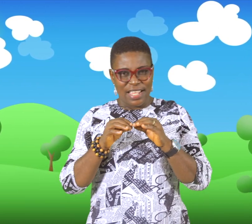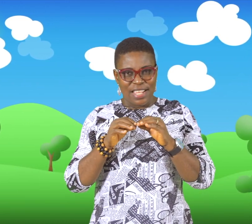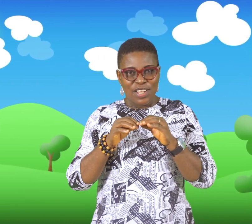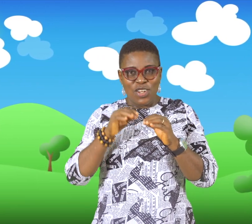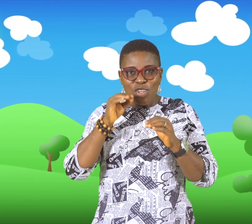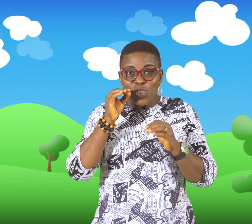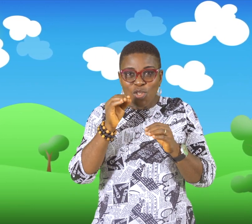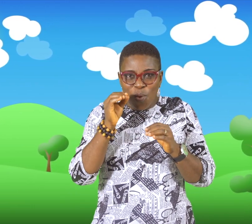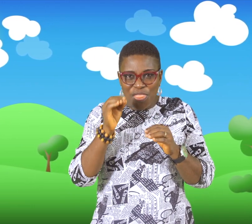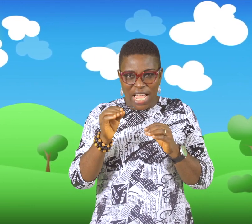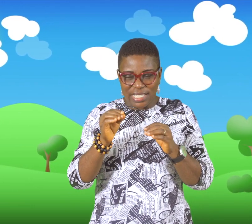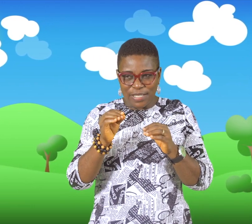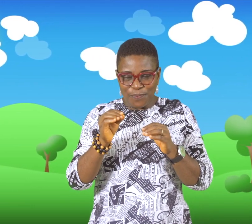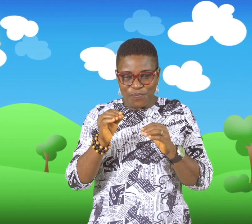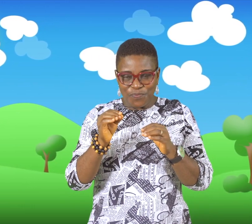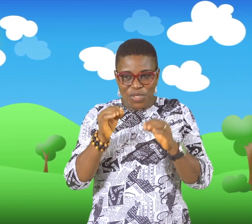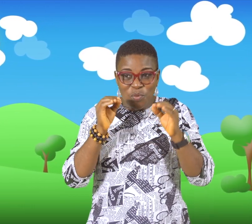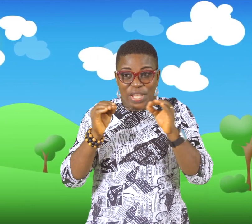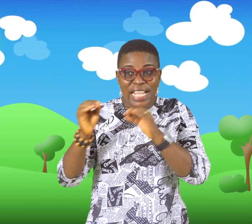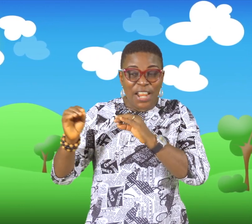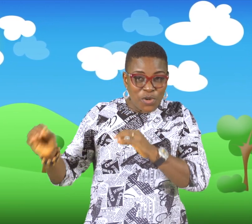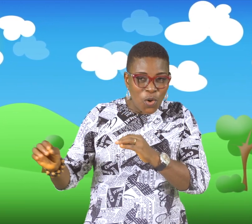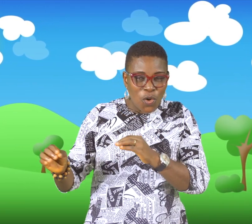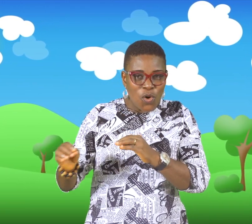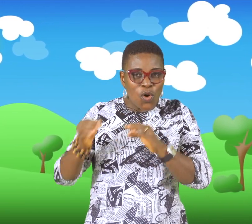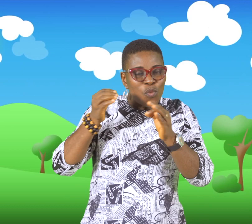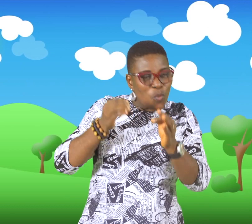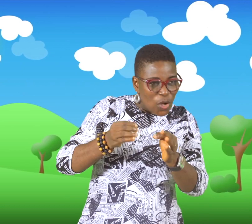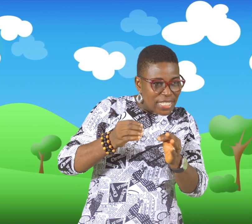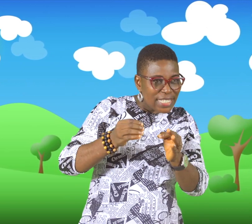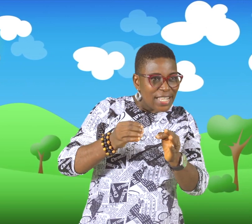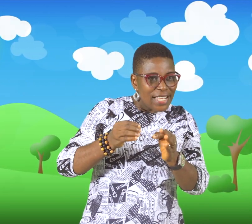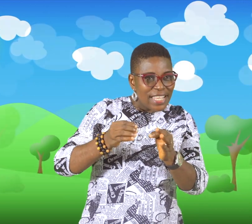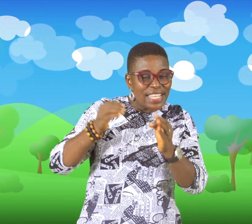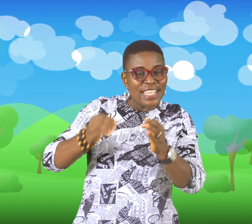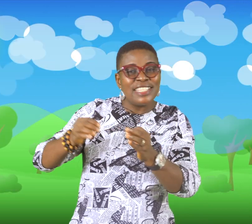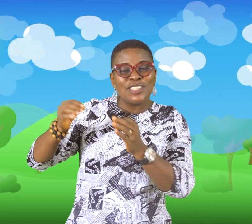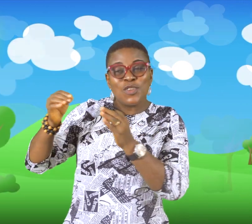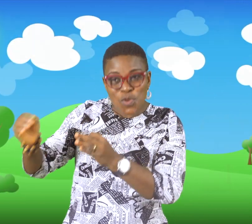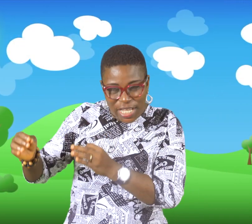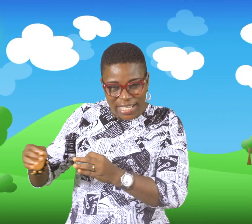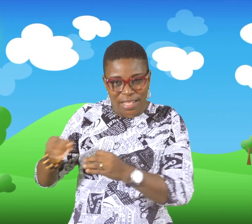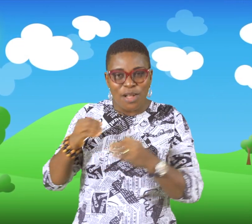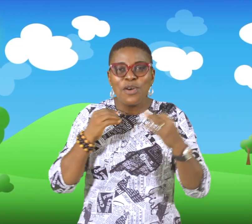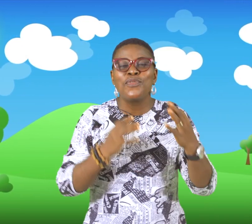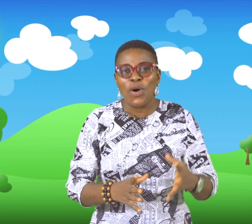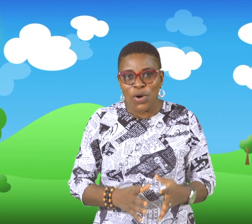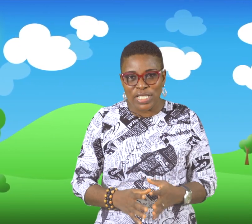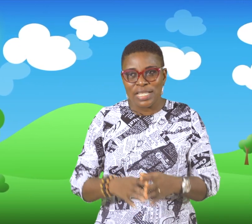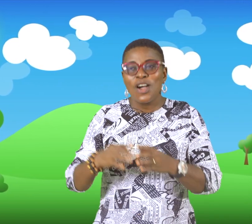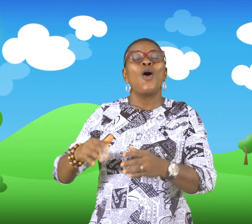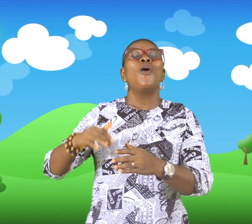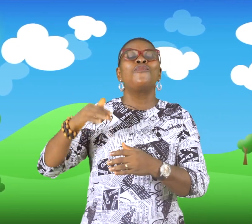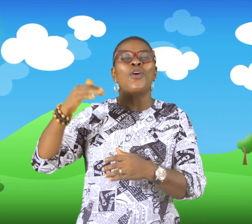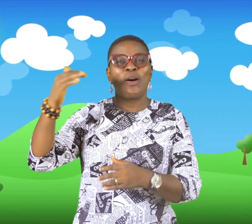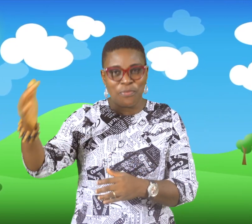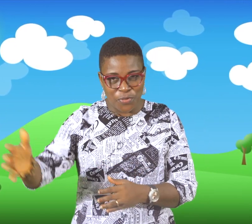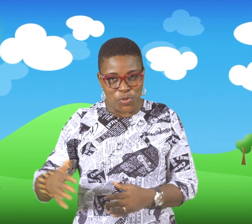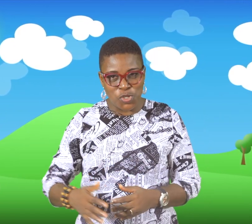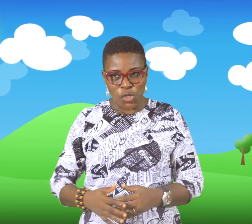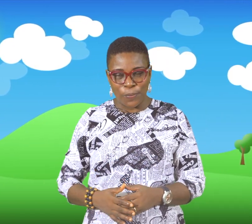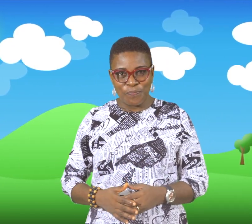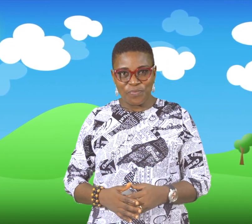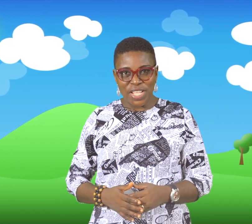it so that we can know what is cooking for us or for